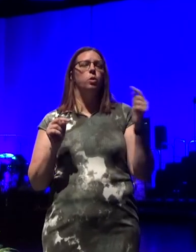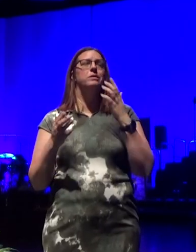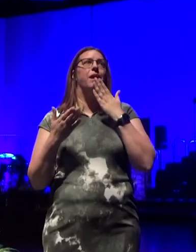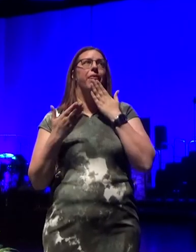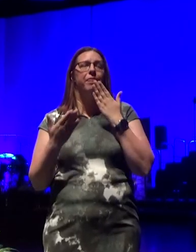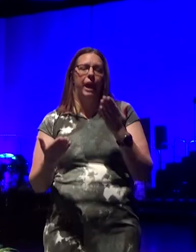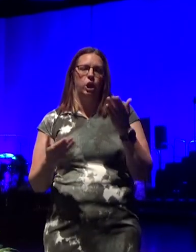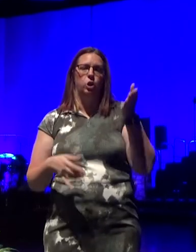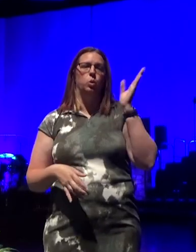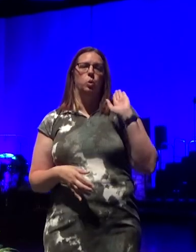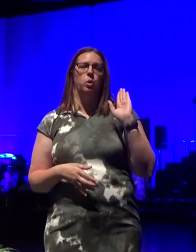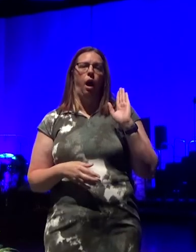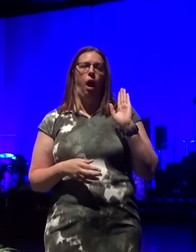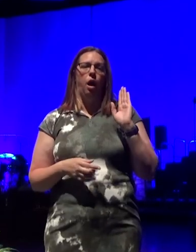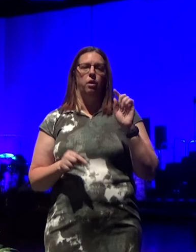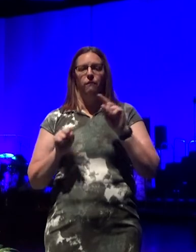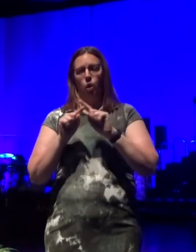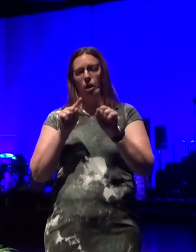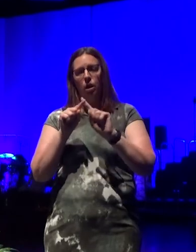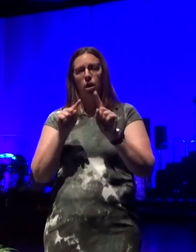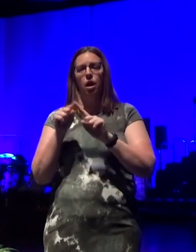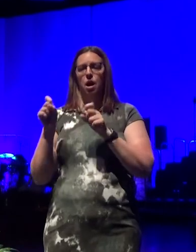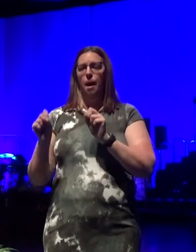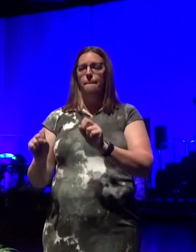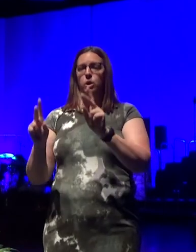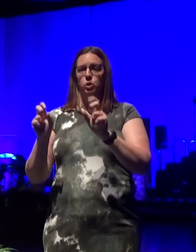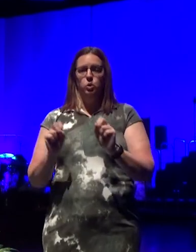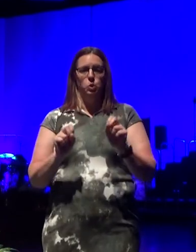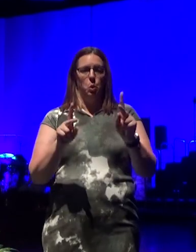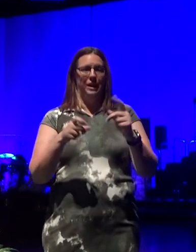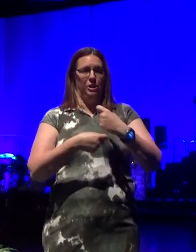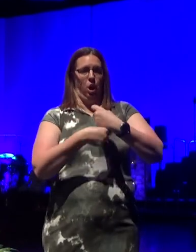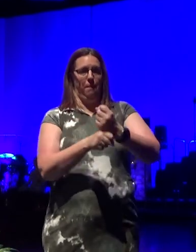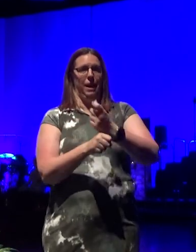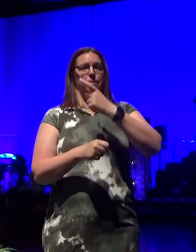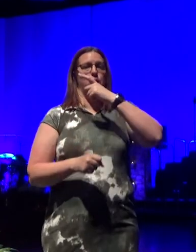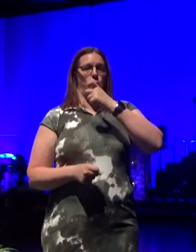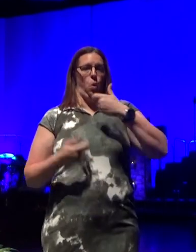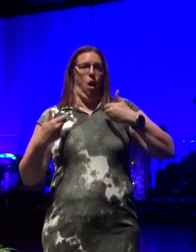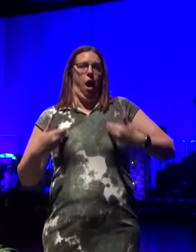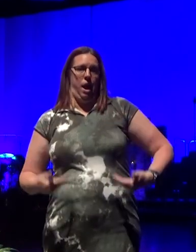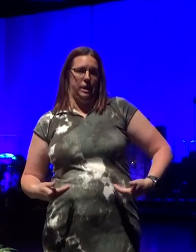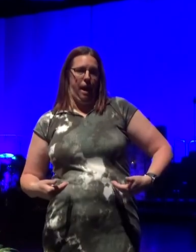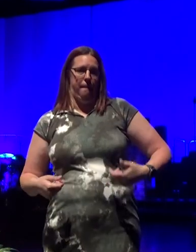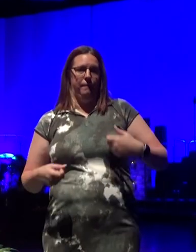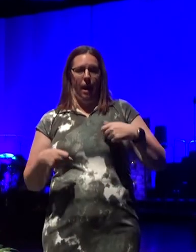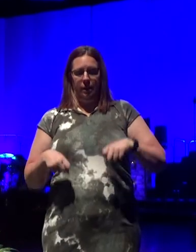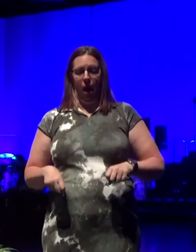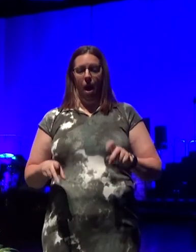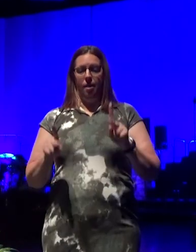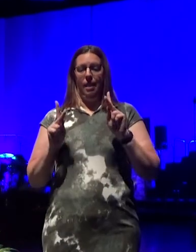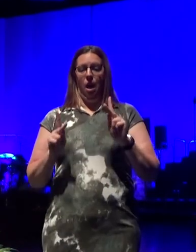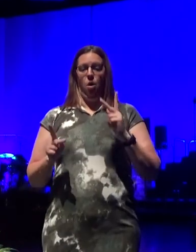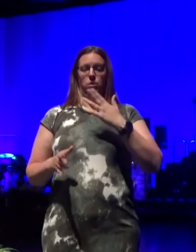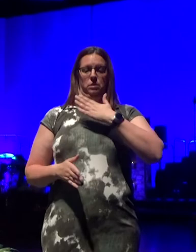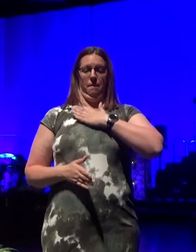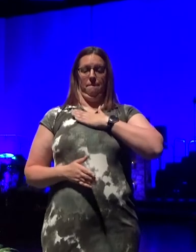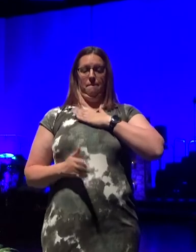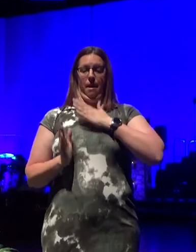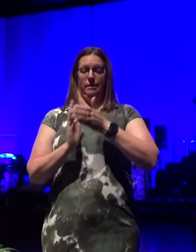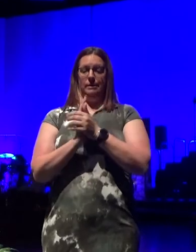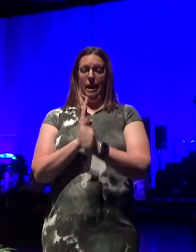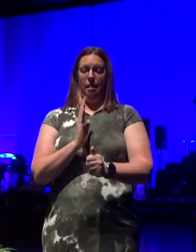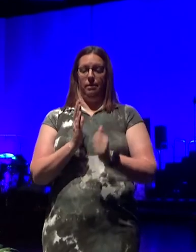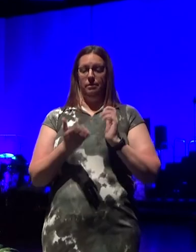for all of these opportunities that make me more who I am and allow me to bring my talents to the world. So honoring